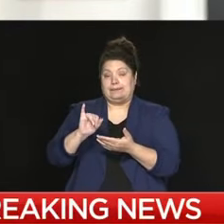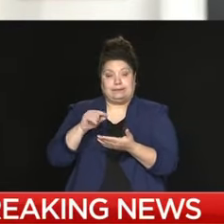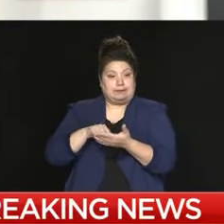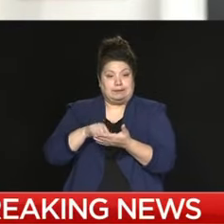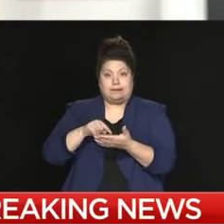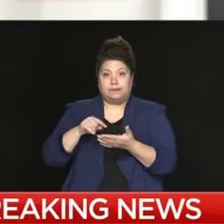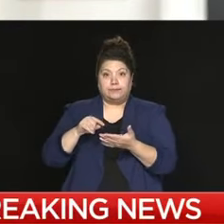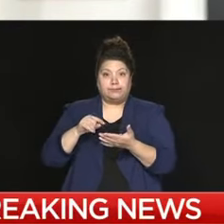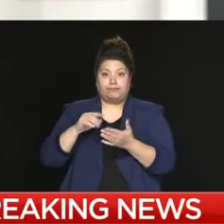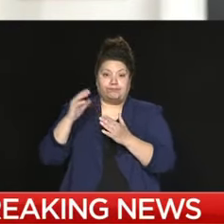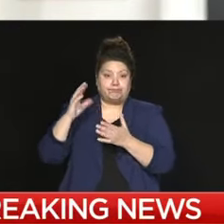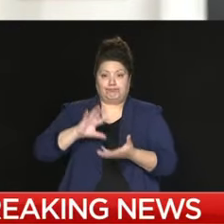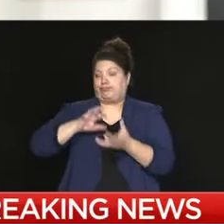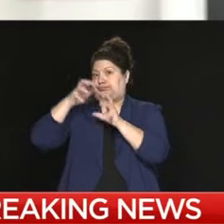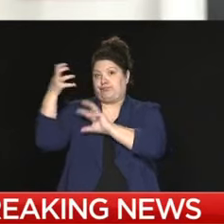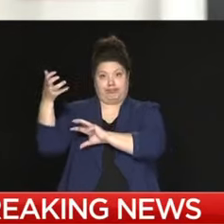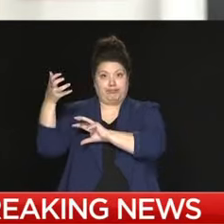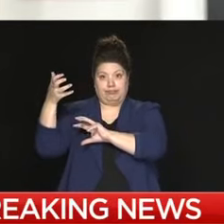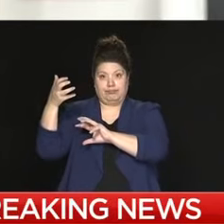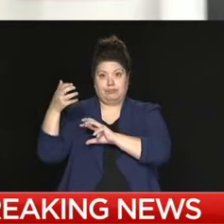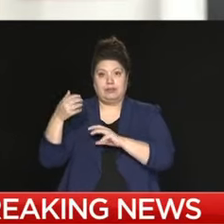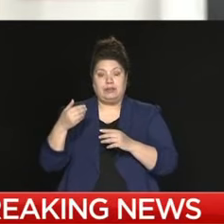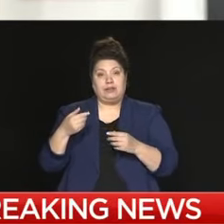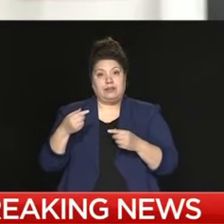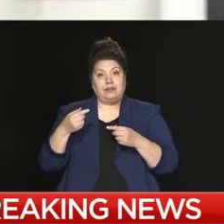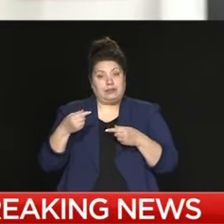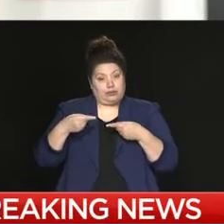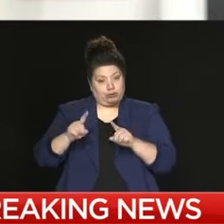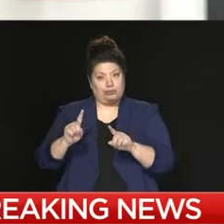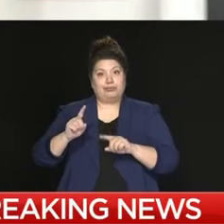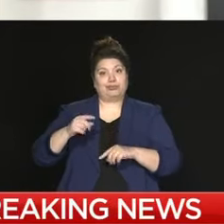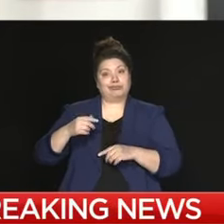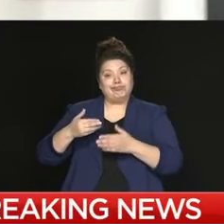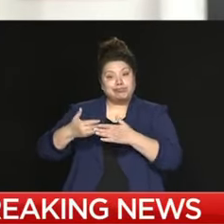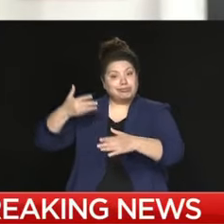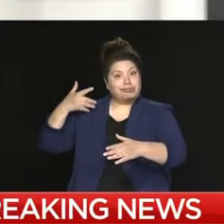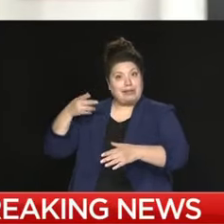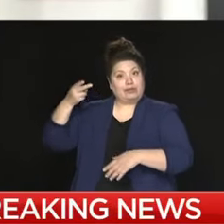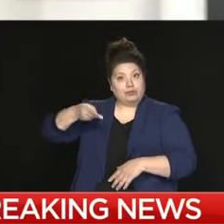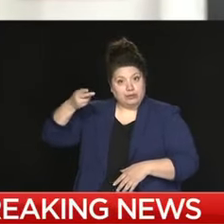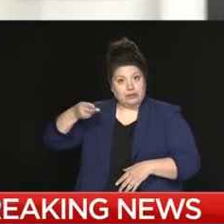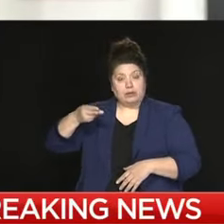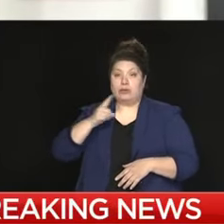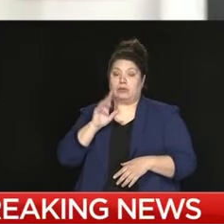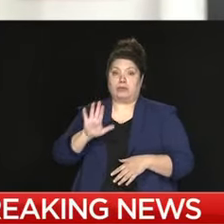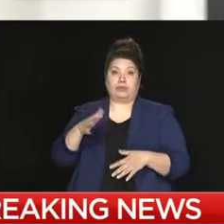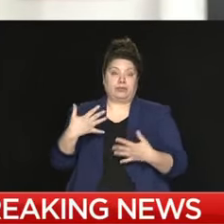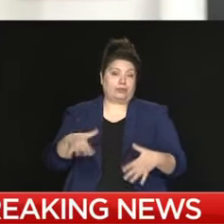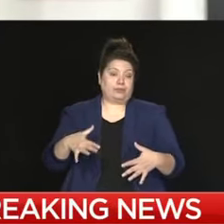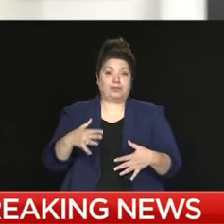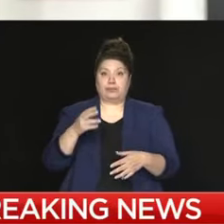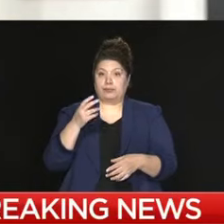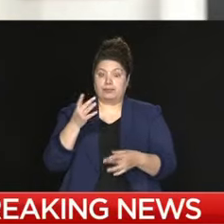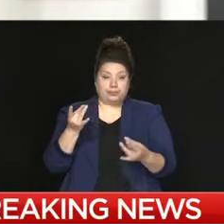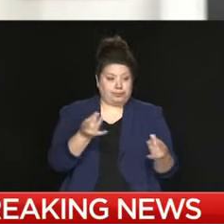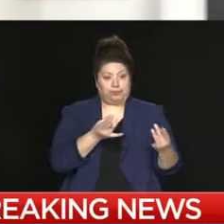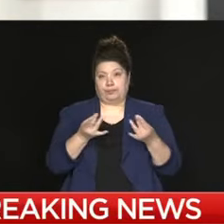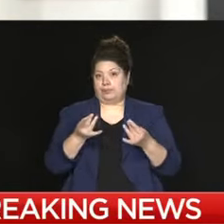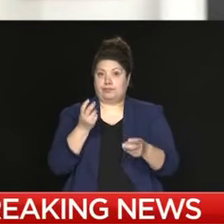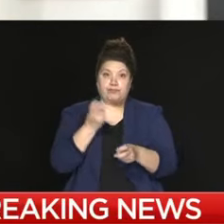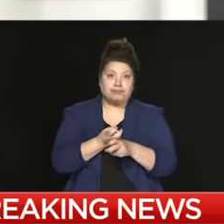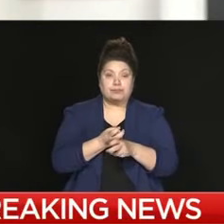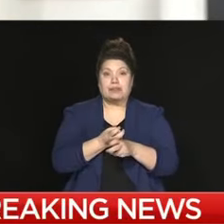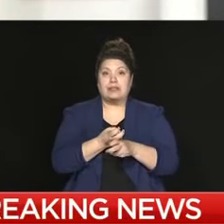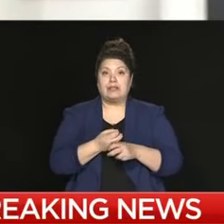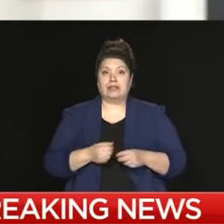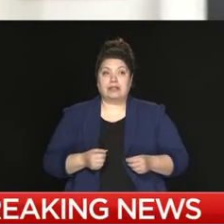impact and event of our lifetimes, and it is going to be extremely difficult. our focus is on recognizing